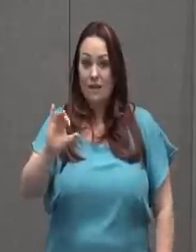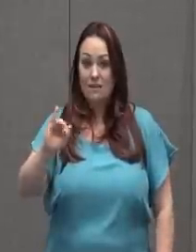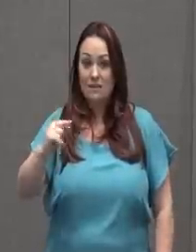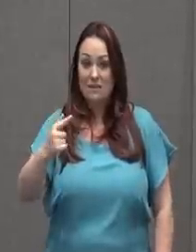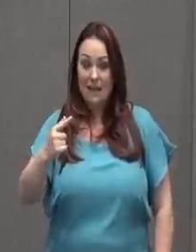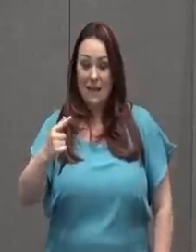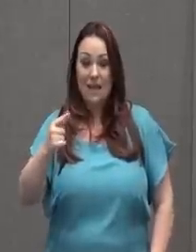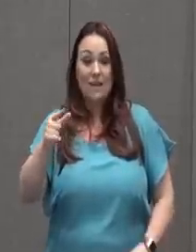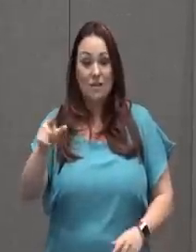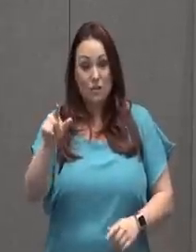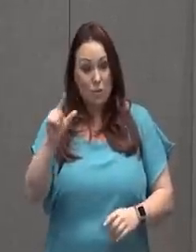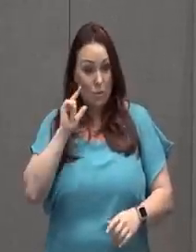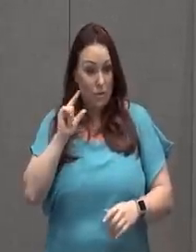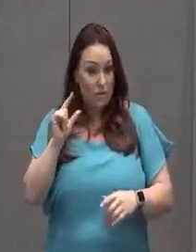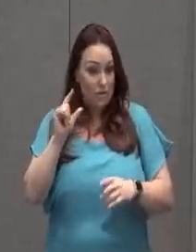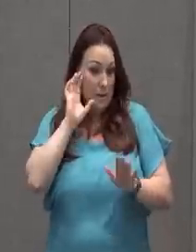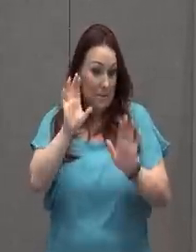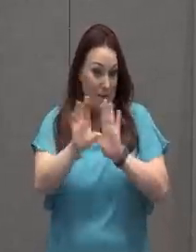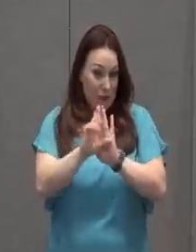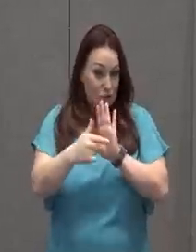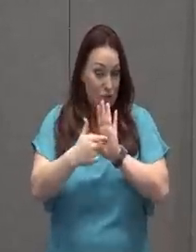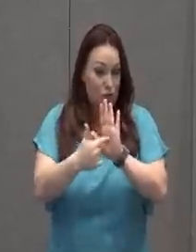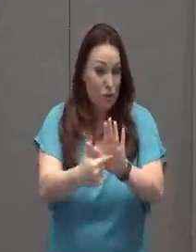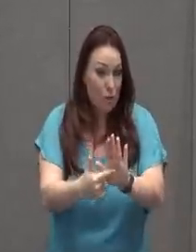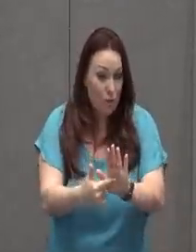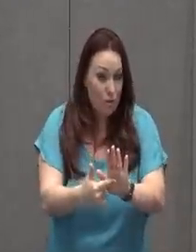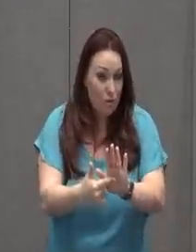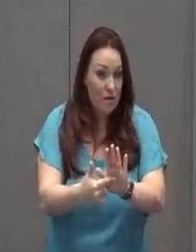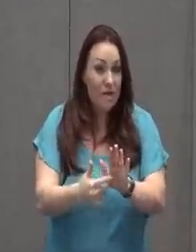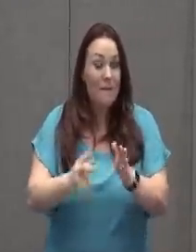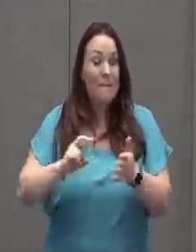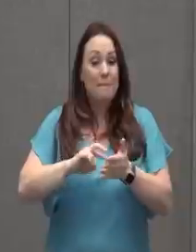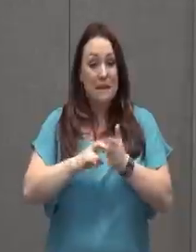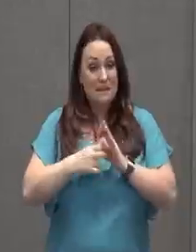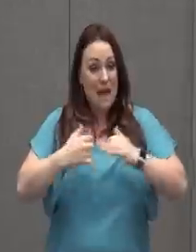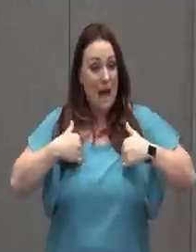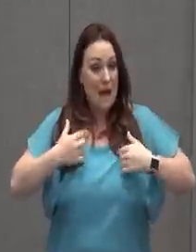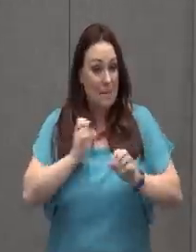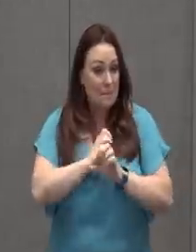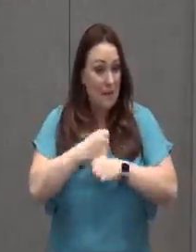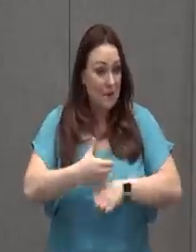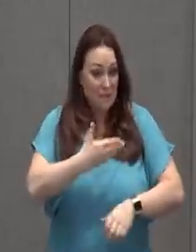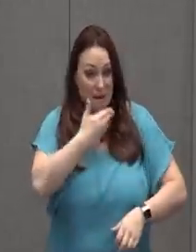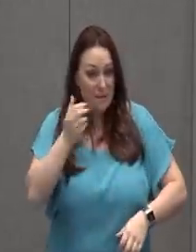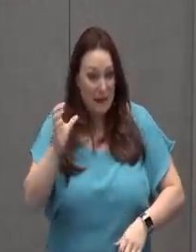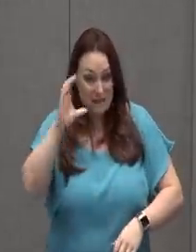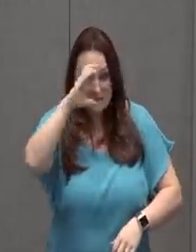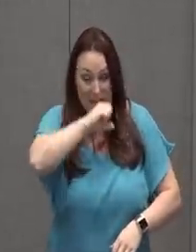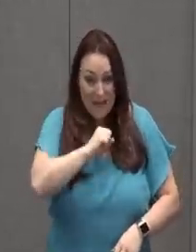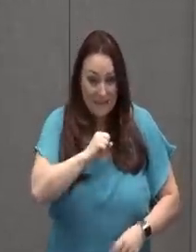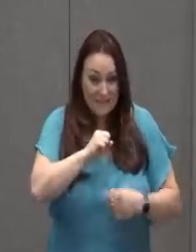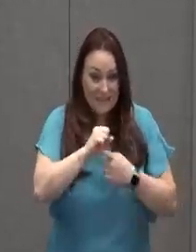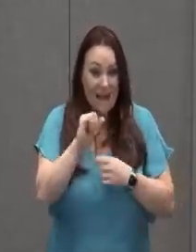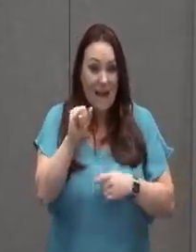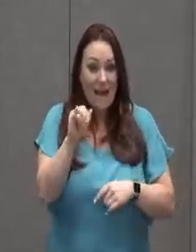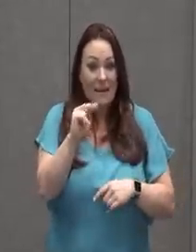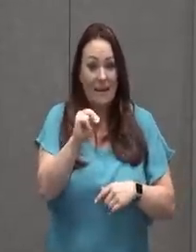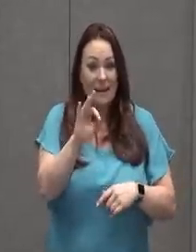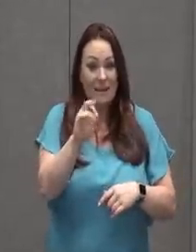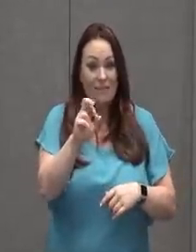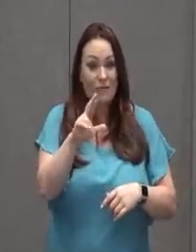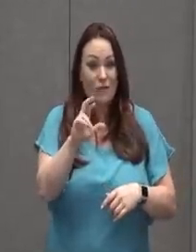me, I inferenced, which is I made my best guess. Inferred, yes. Yeah. And I guessed that it was maybe a candlestick holder. Right. So that's almost like